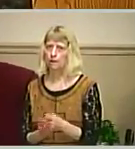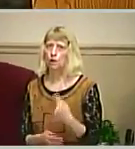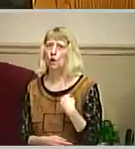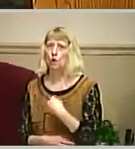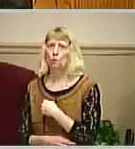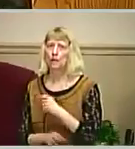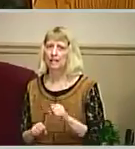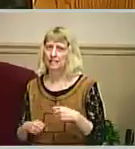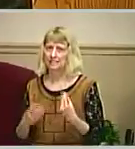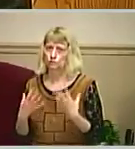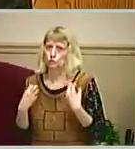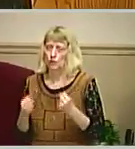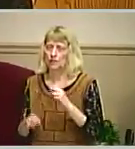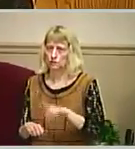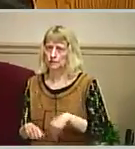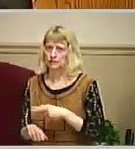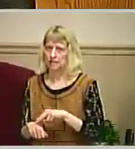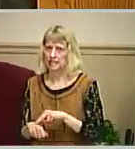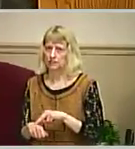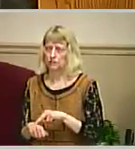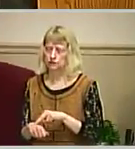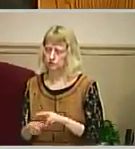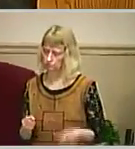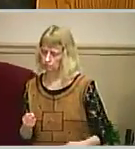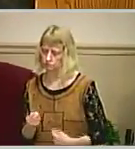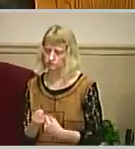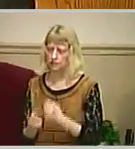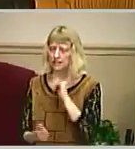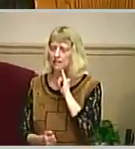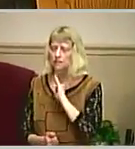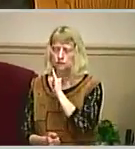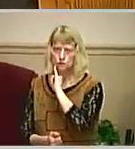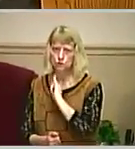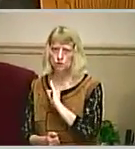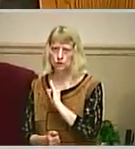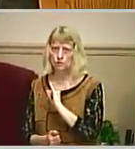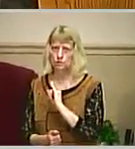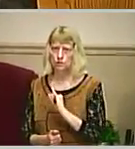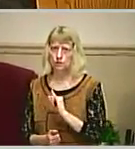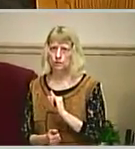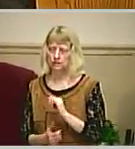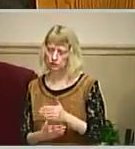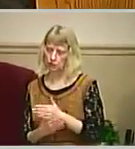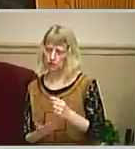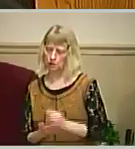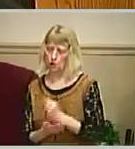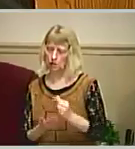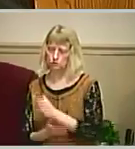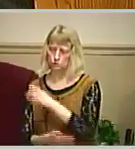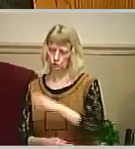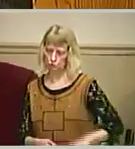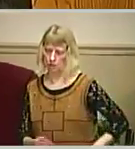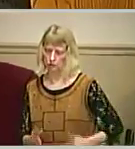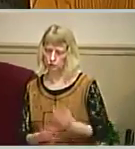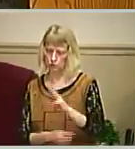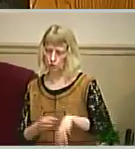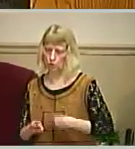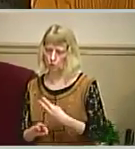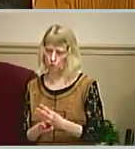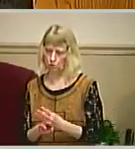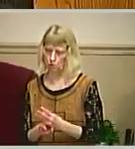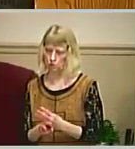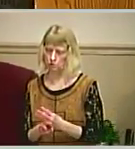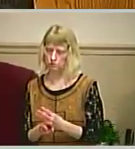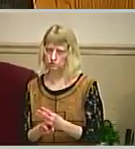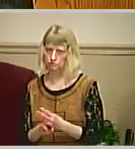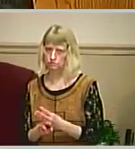might strengthen this nation in standing for Israel and in spreading forth the gospel of Jesus Christ all around the world, which you've heard me say